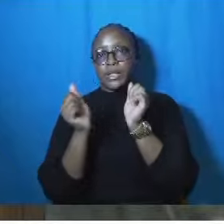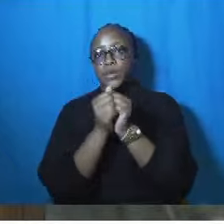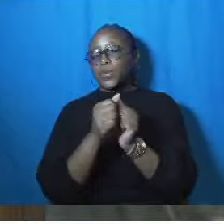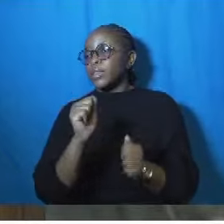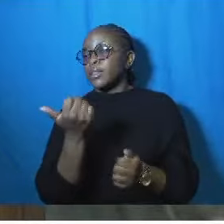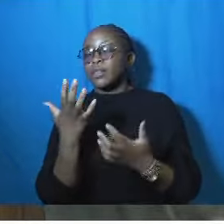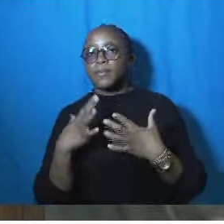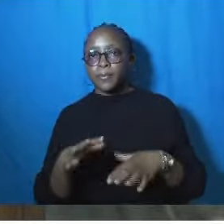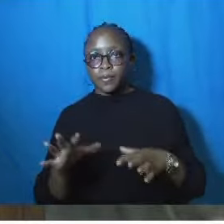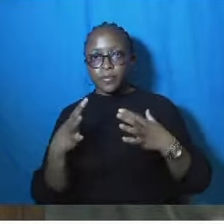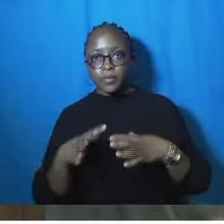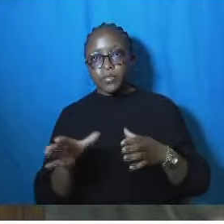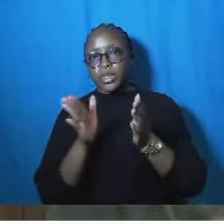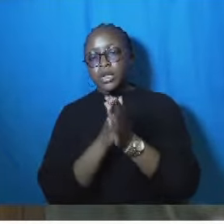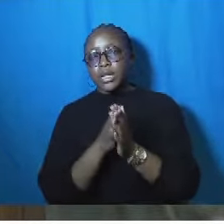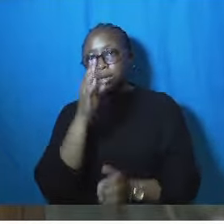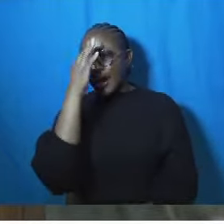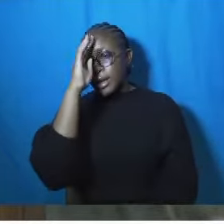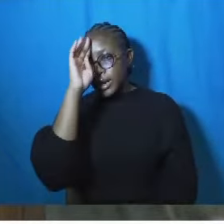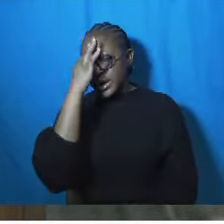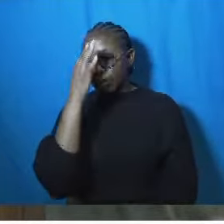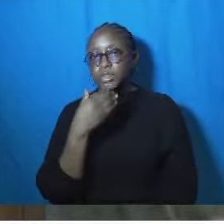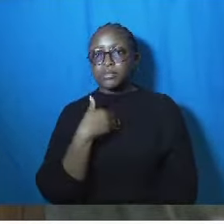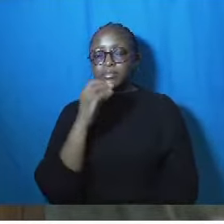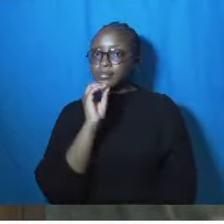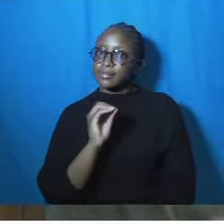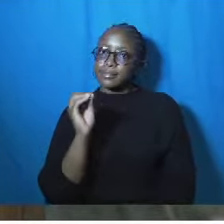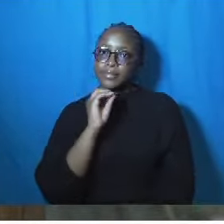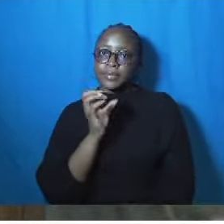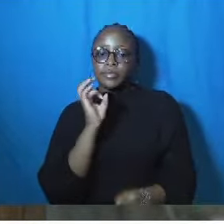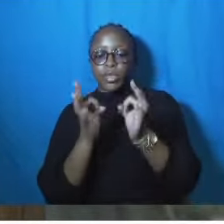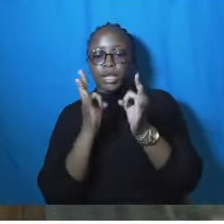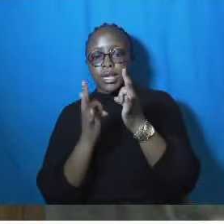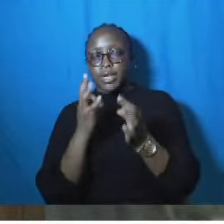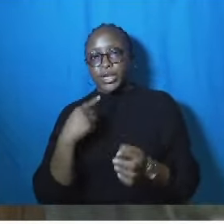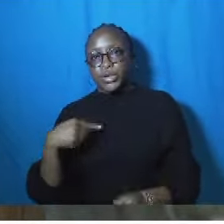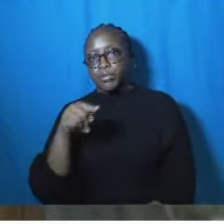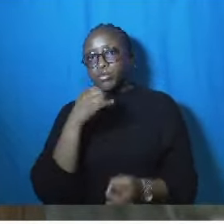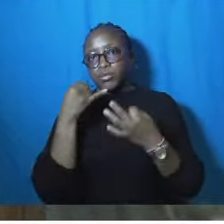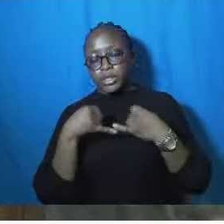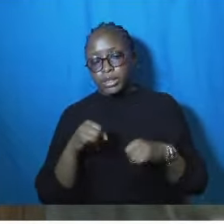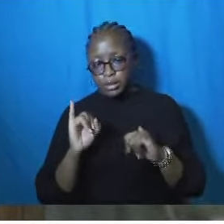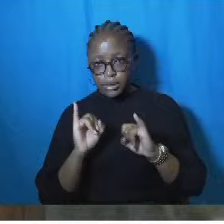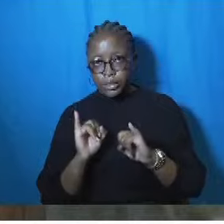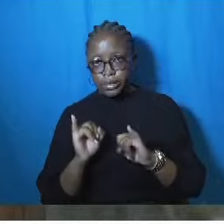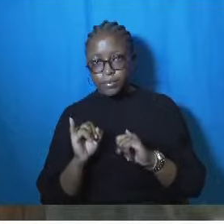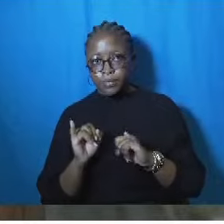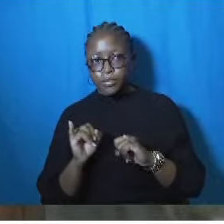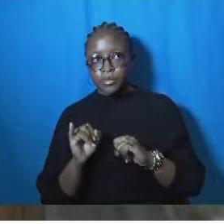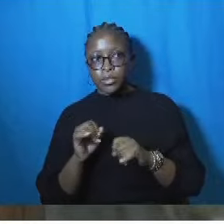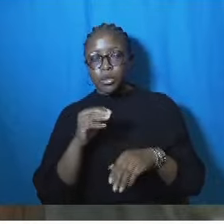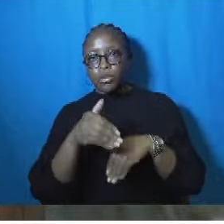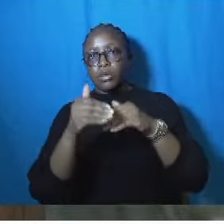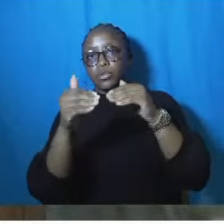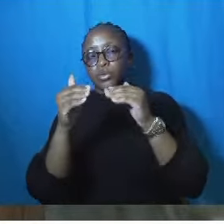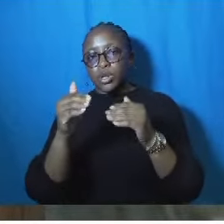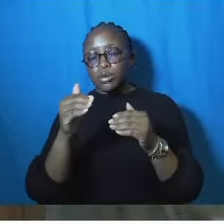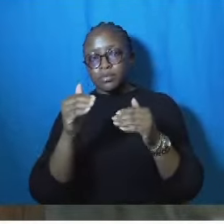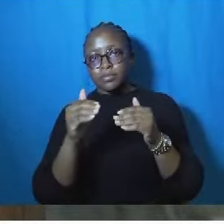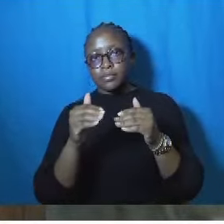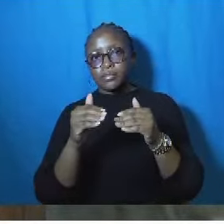And no doubt, if we try to pursue our Christian faith by our own strength, we shall be miserable